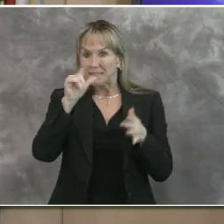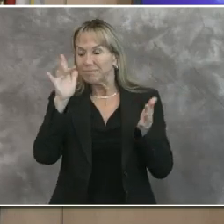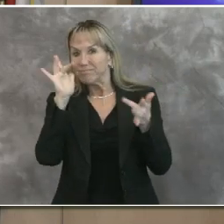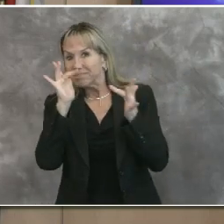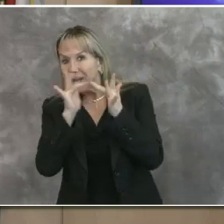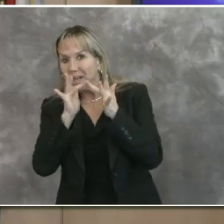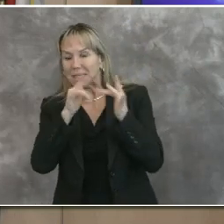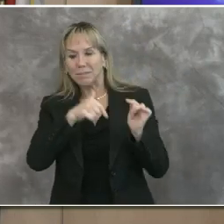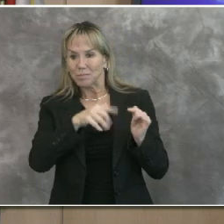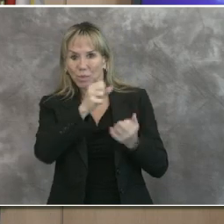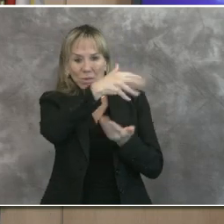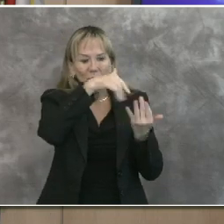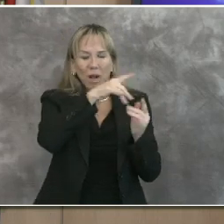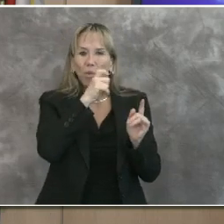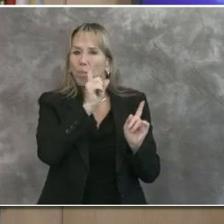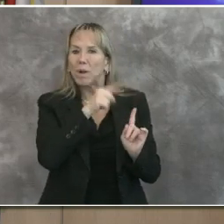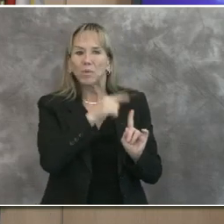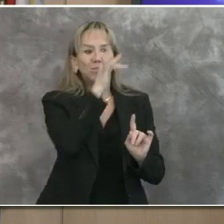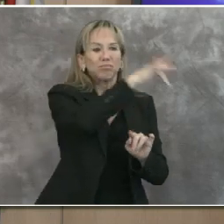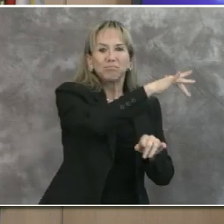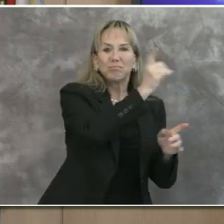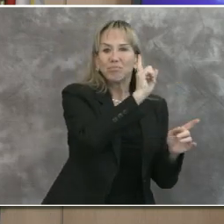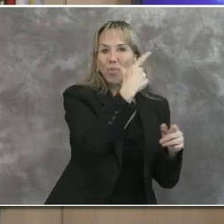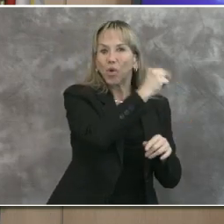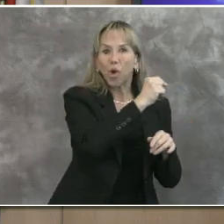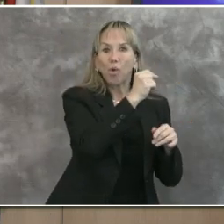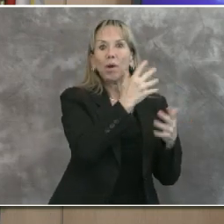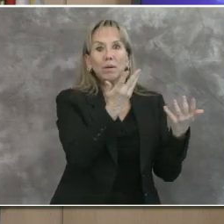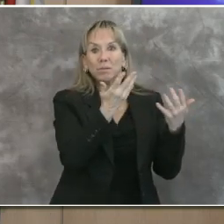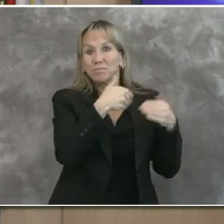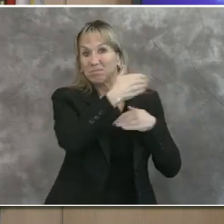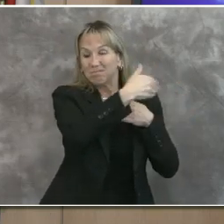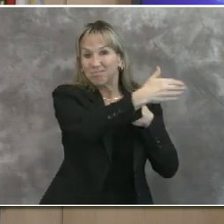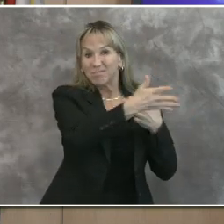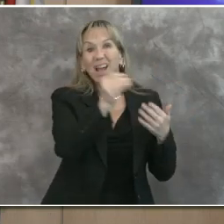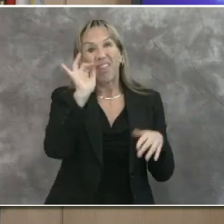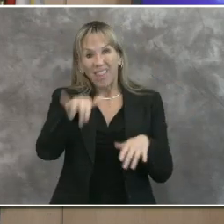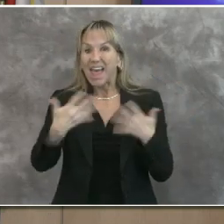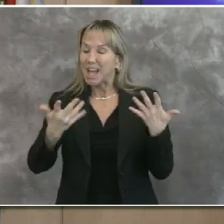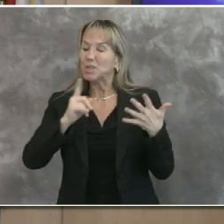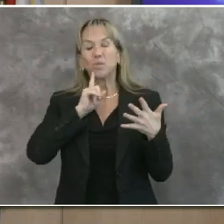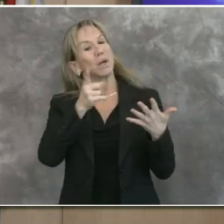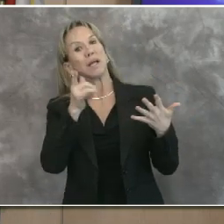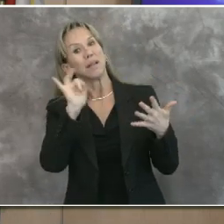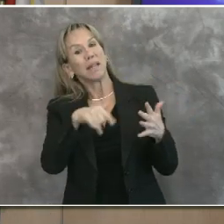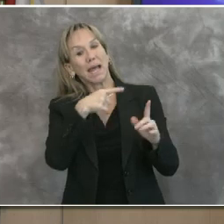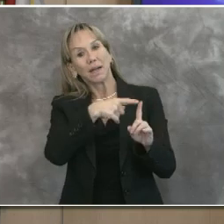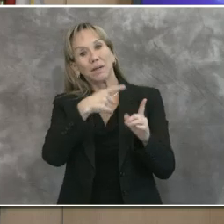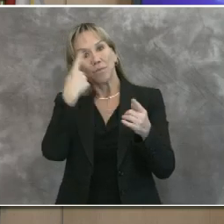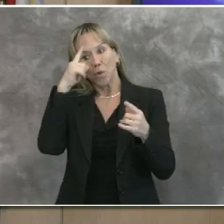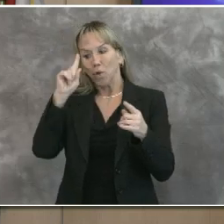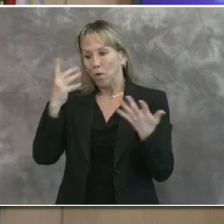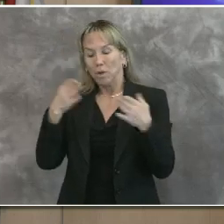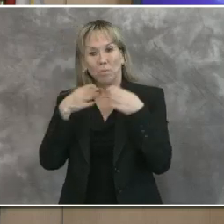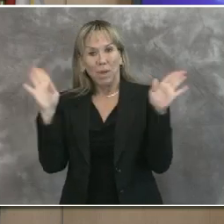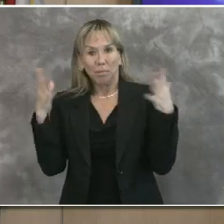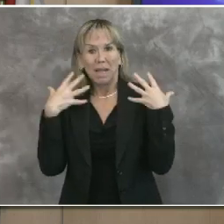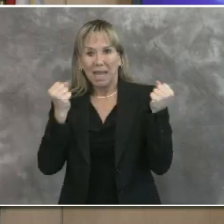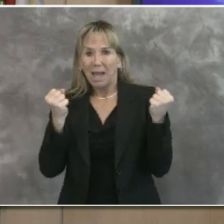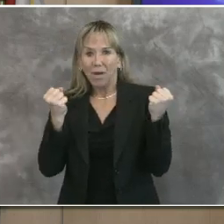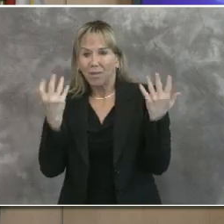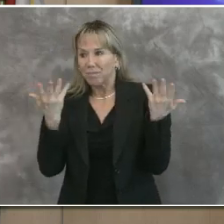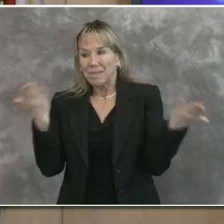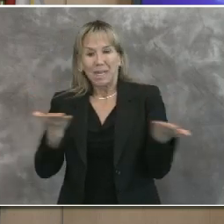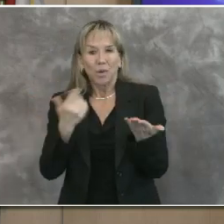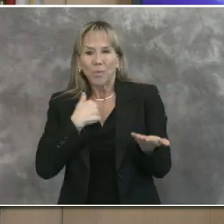folks multiple times over periods of time. This is something that is a cornerstone. It is a hallmark of public health and infectious disease. It is something